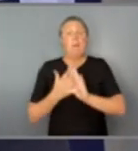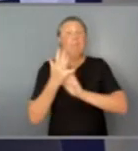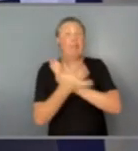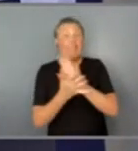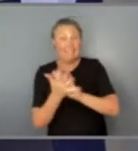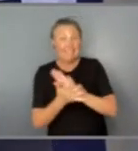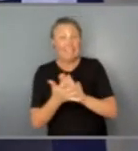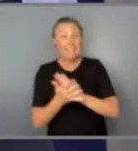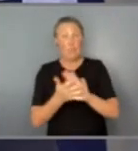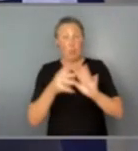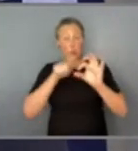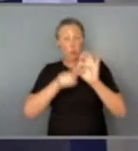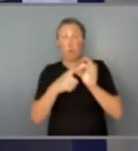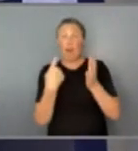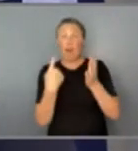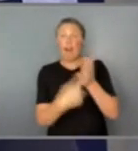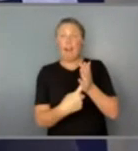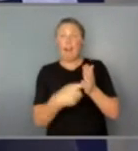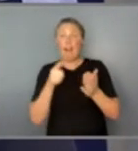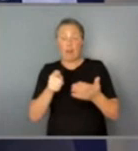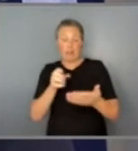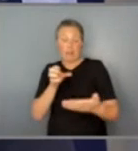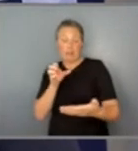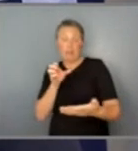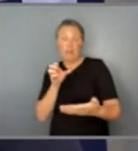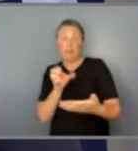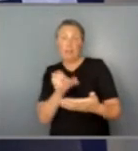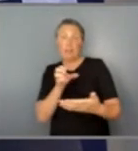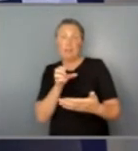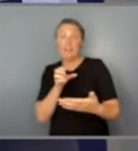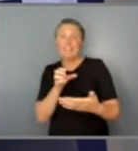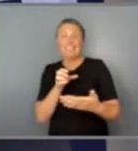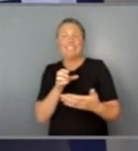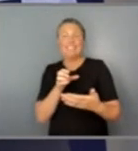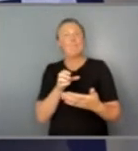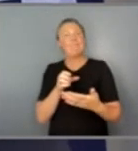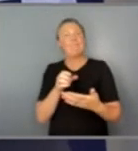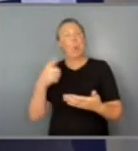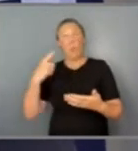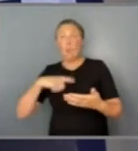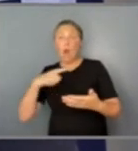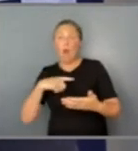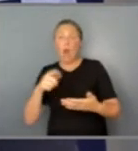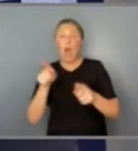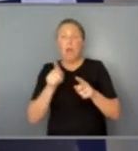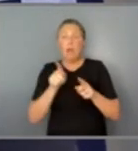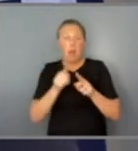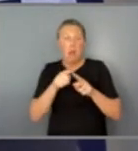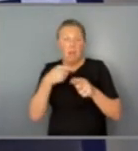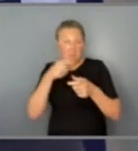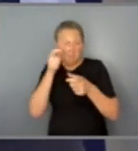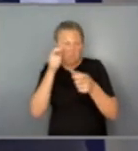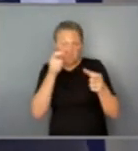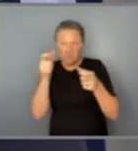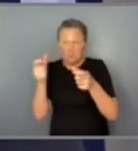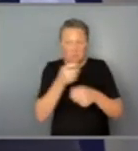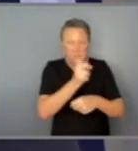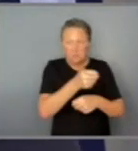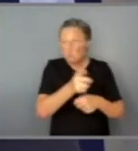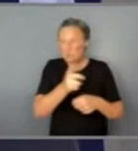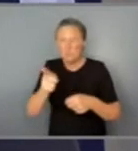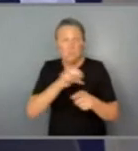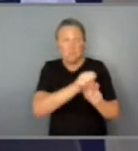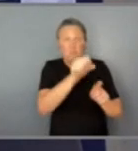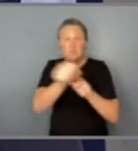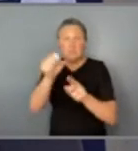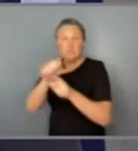the QR code system is not being used to police people or to impose